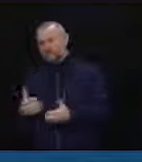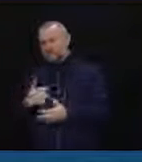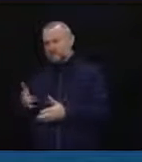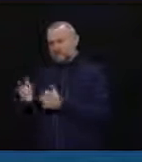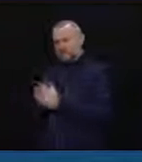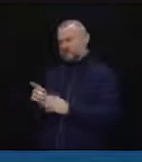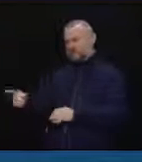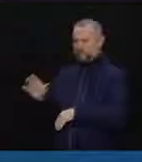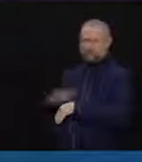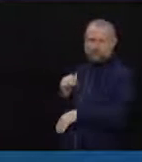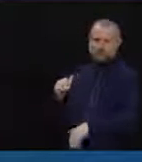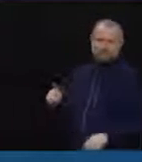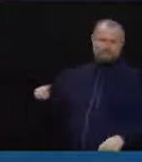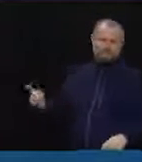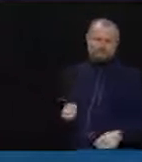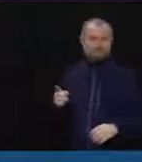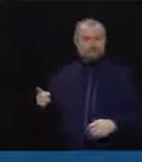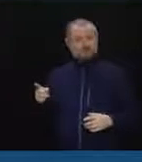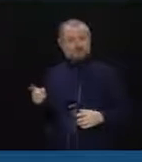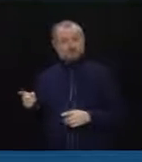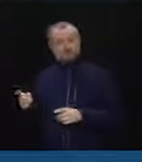continue working on that as well. Dr. Bassett?